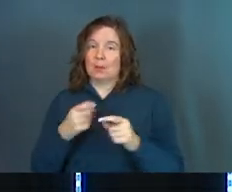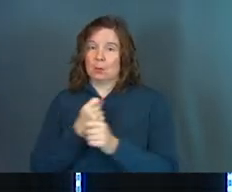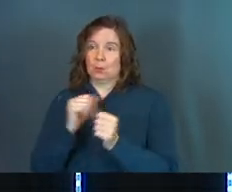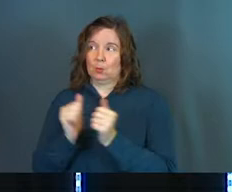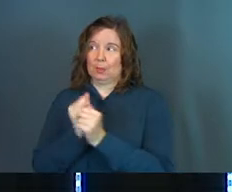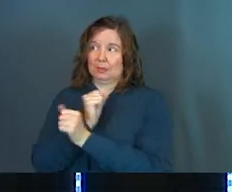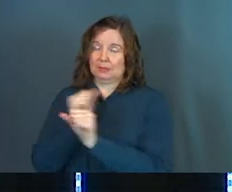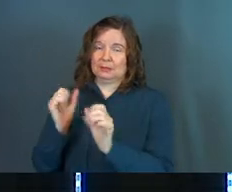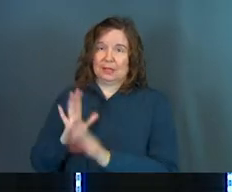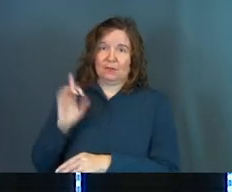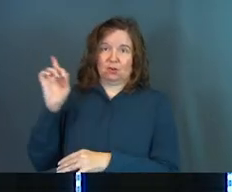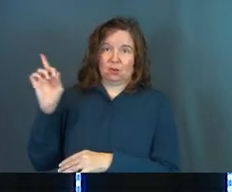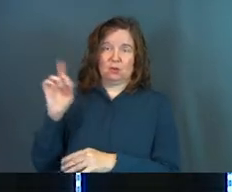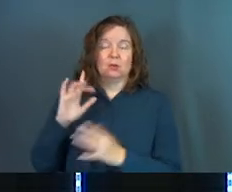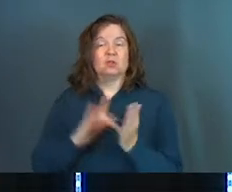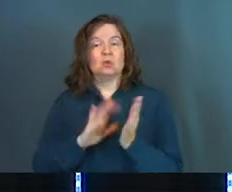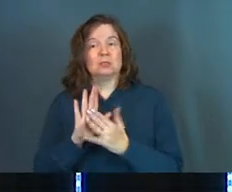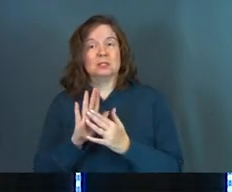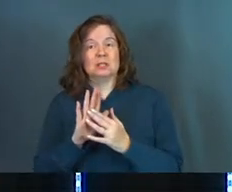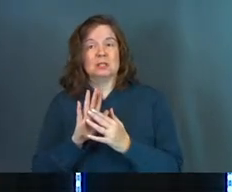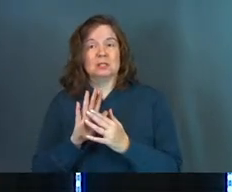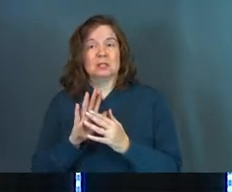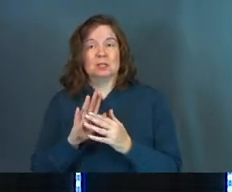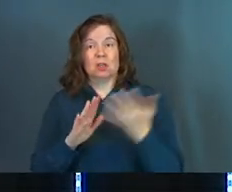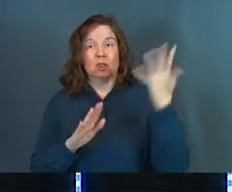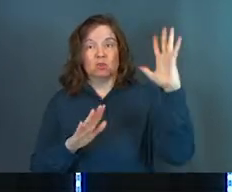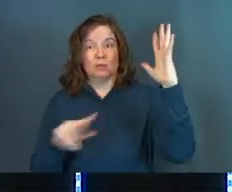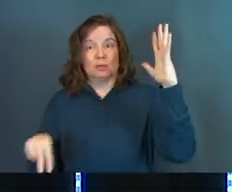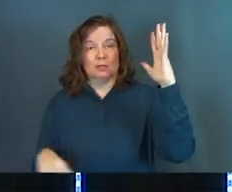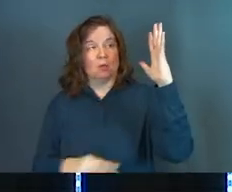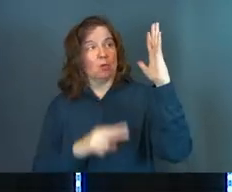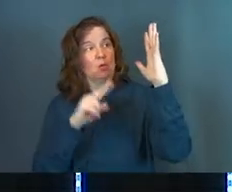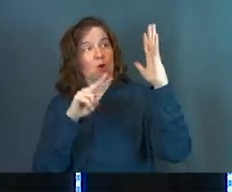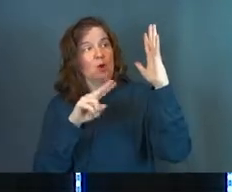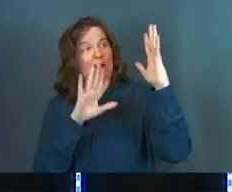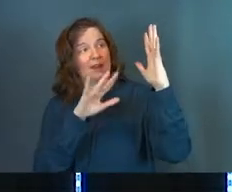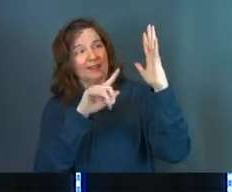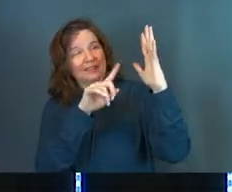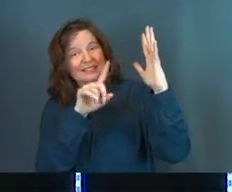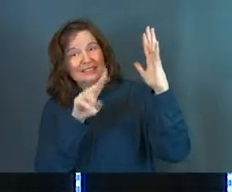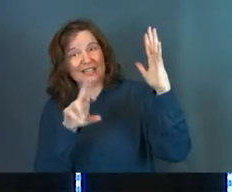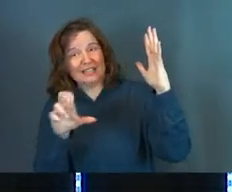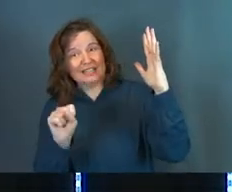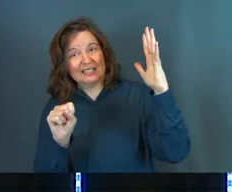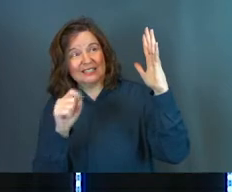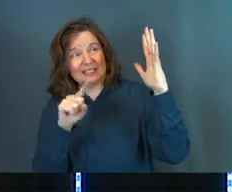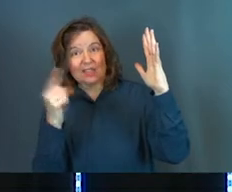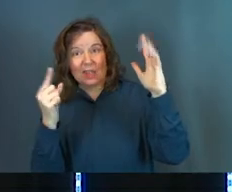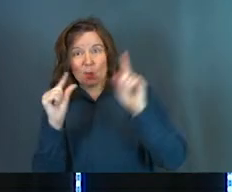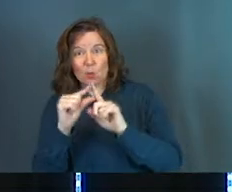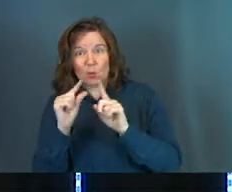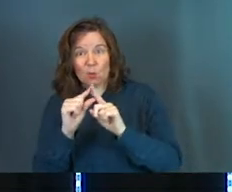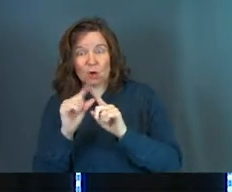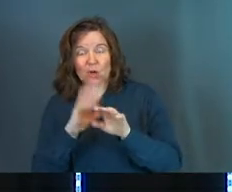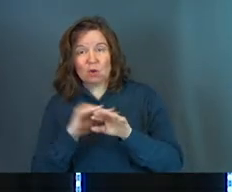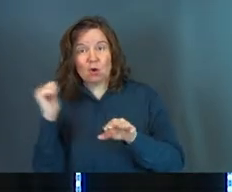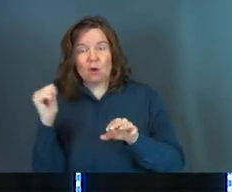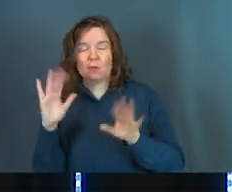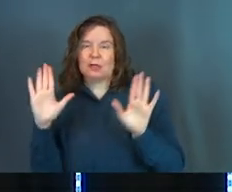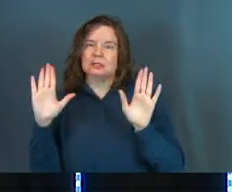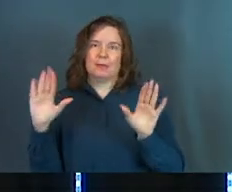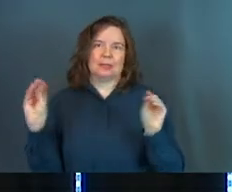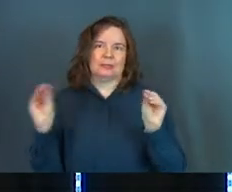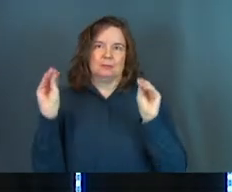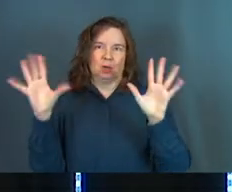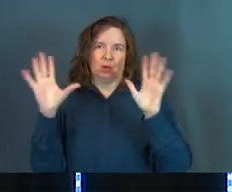Savior. So when Jesus looks up in the tree and he says, Zacchaeus, that one word, that's an amazing